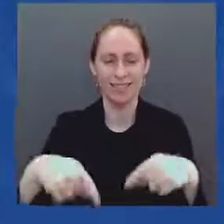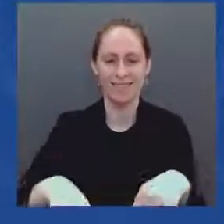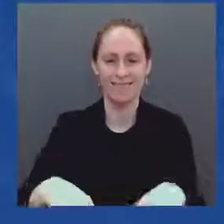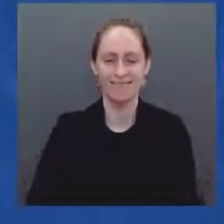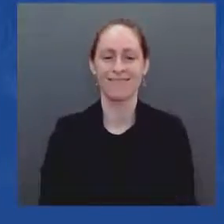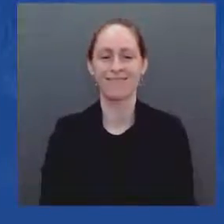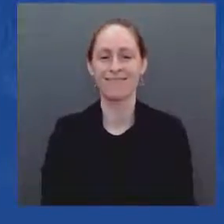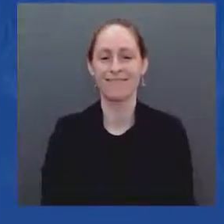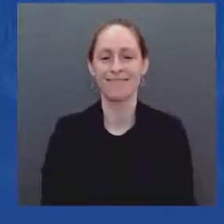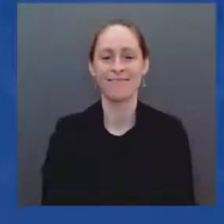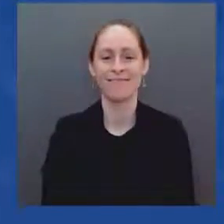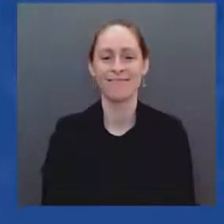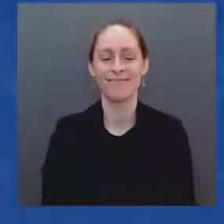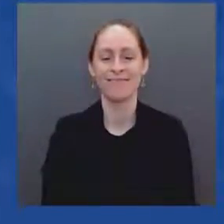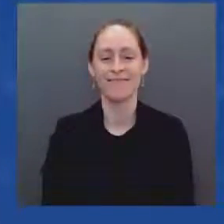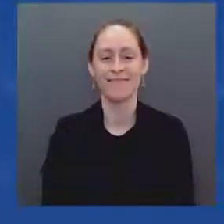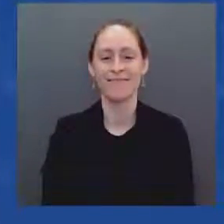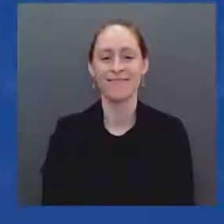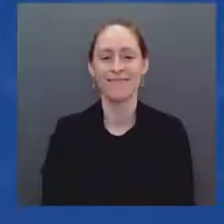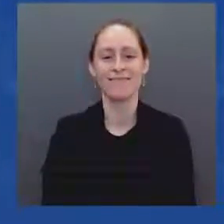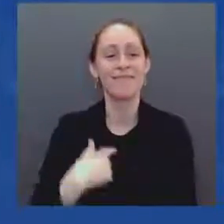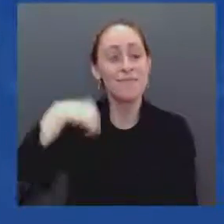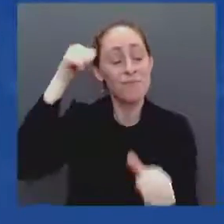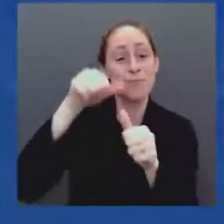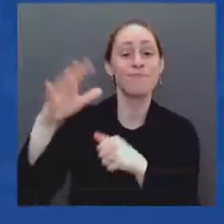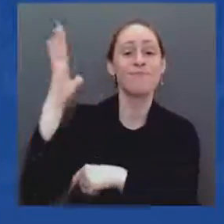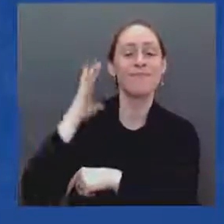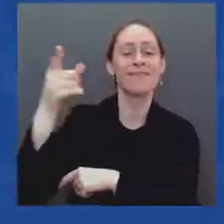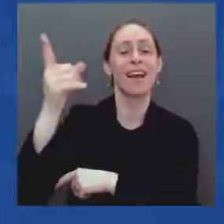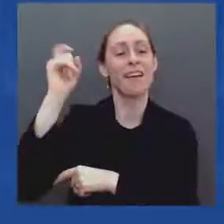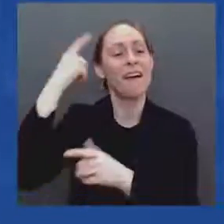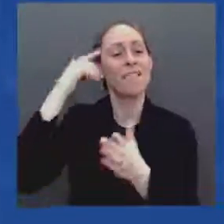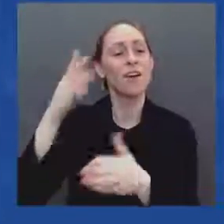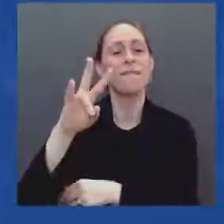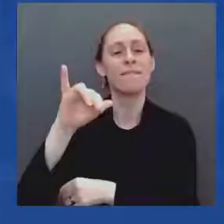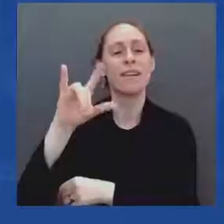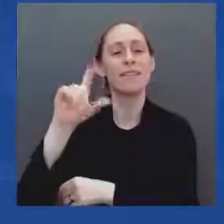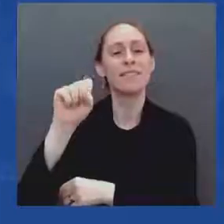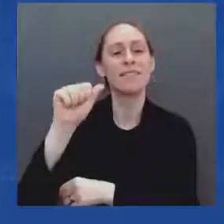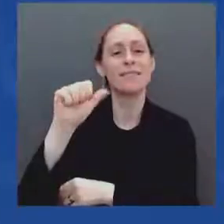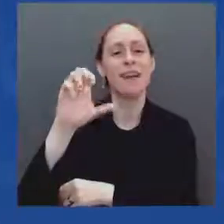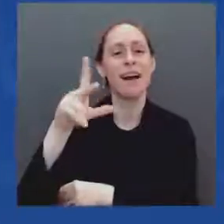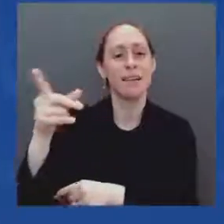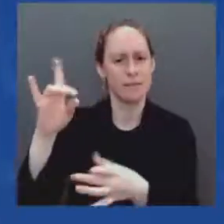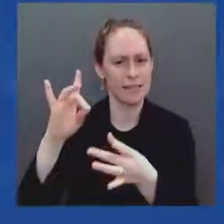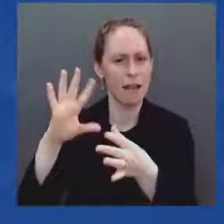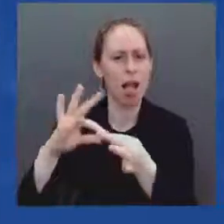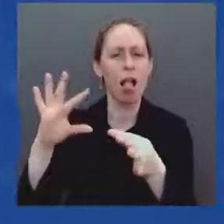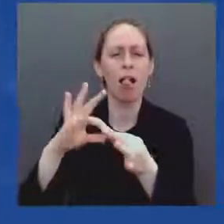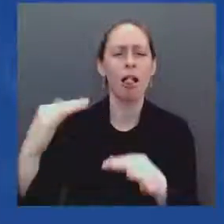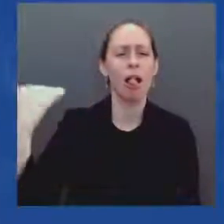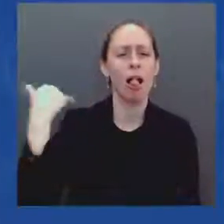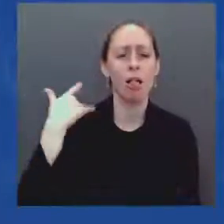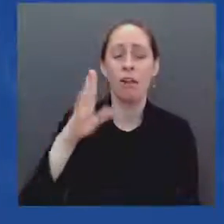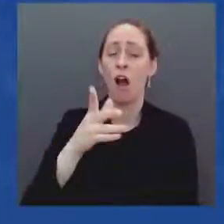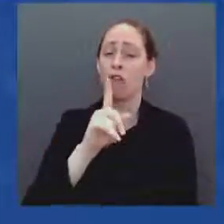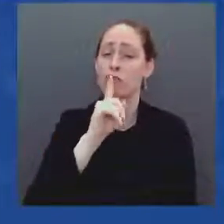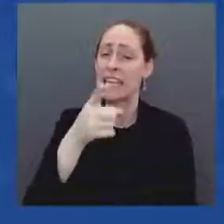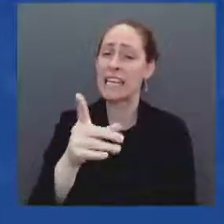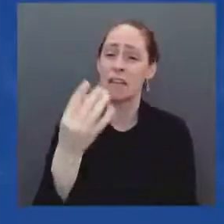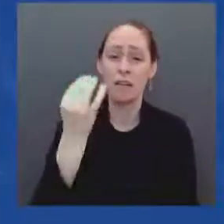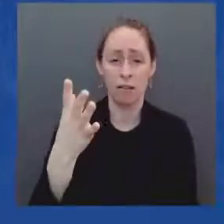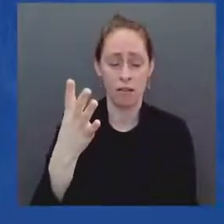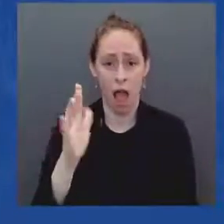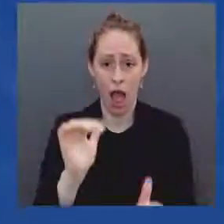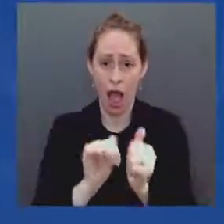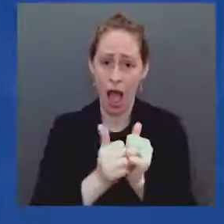the first industry in the world is going to have net zero emissions is going to be agriculture. And he was right. At the time,